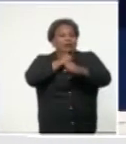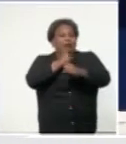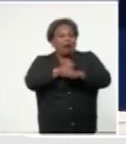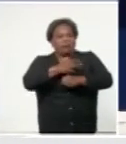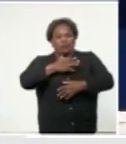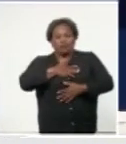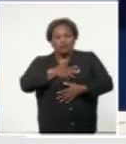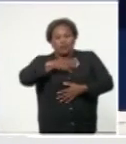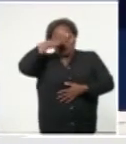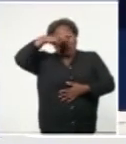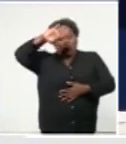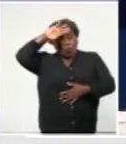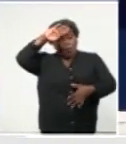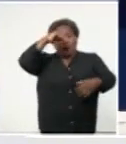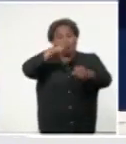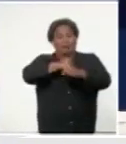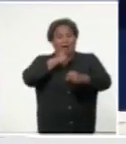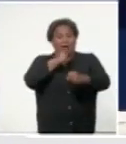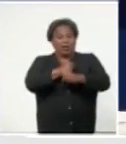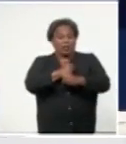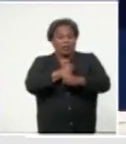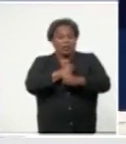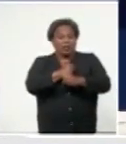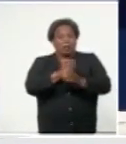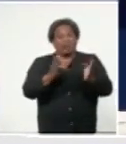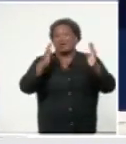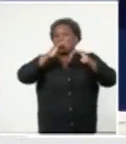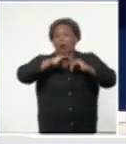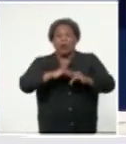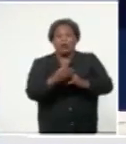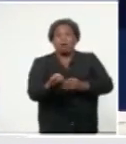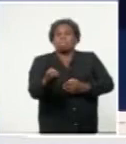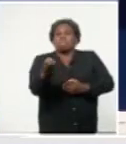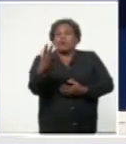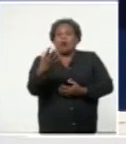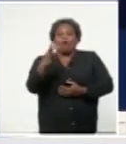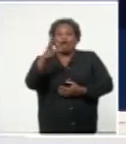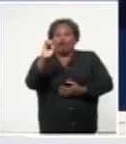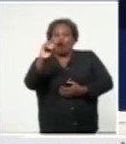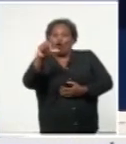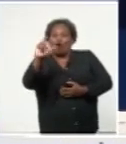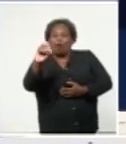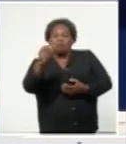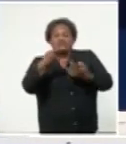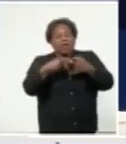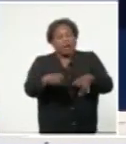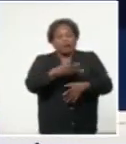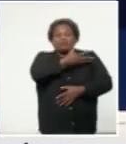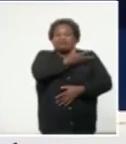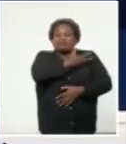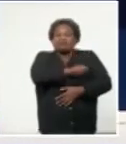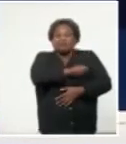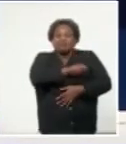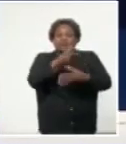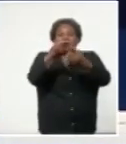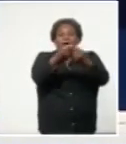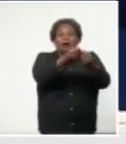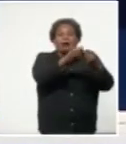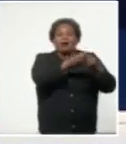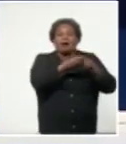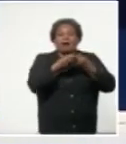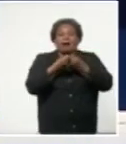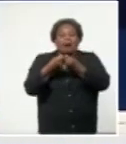is very high, and if there is a failure in the strictness of